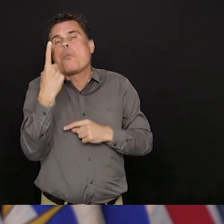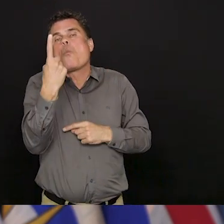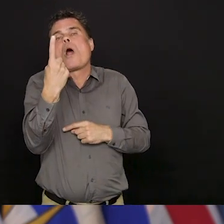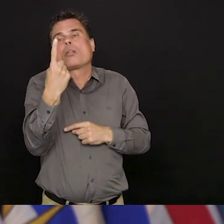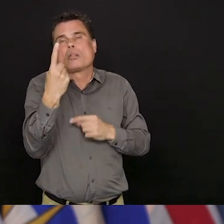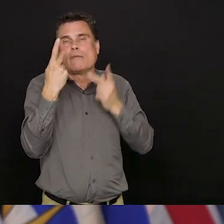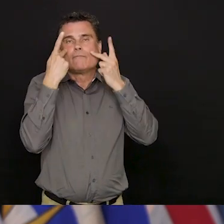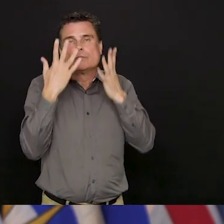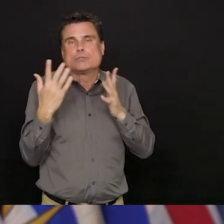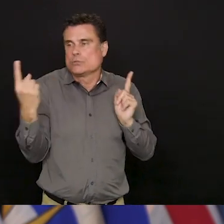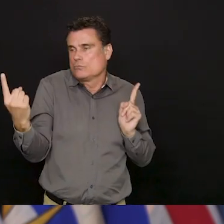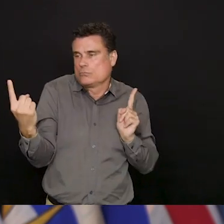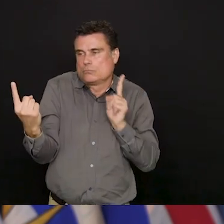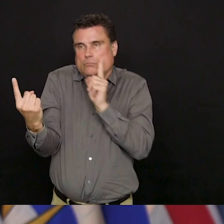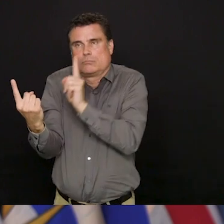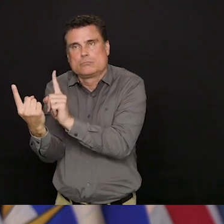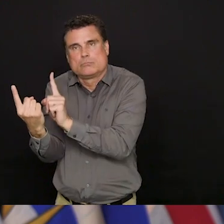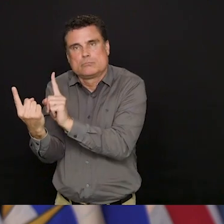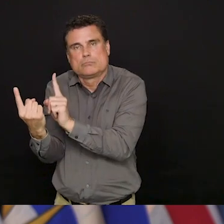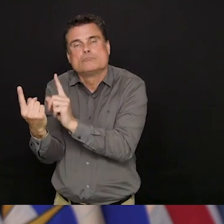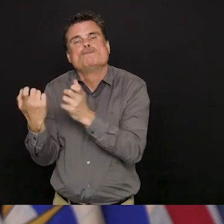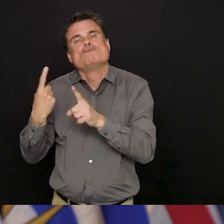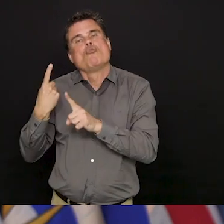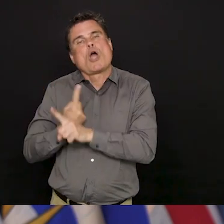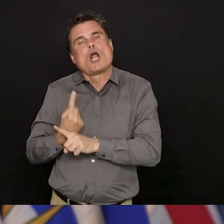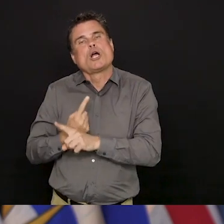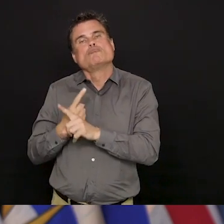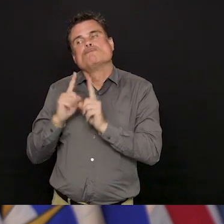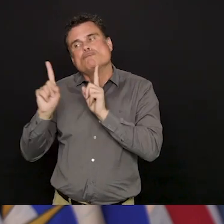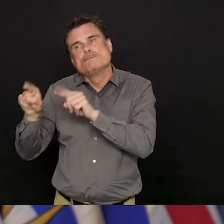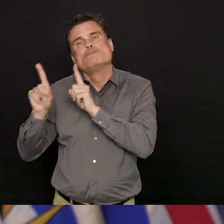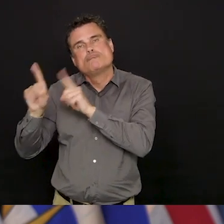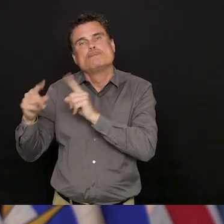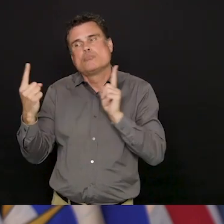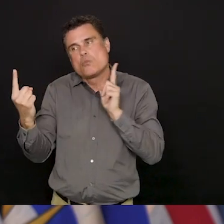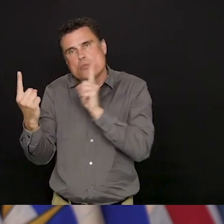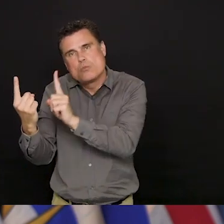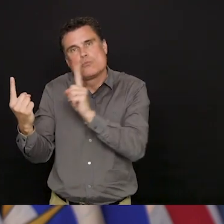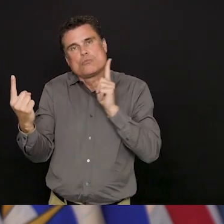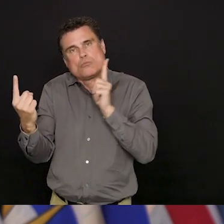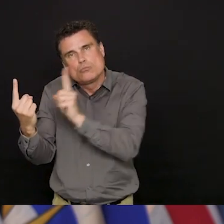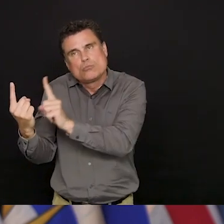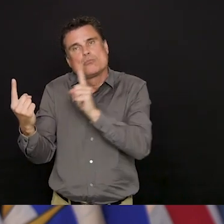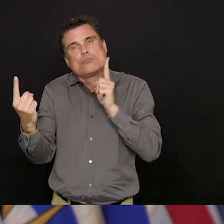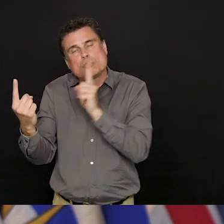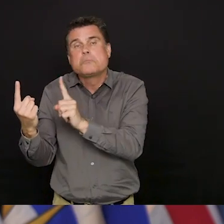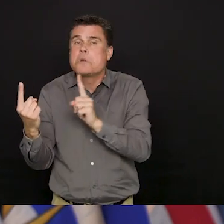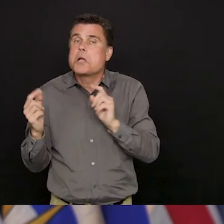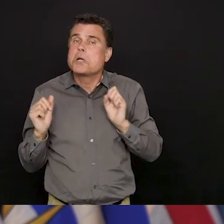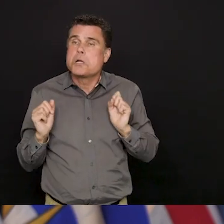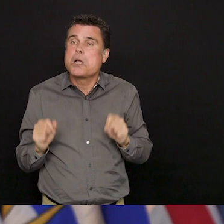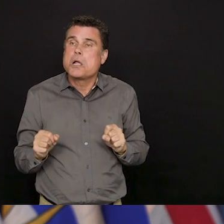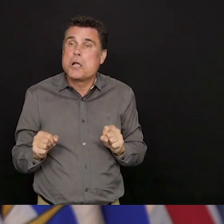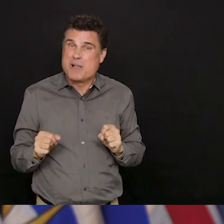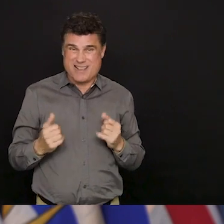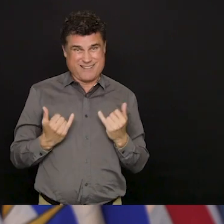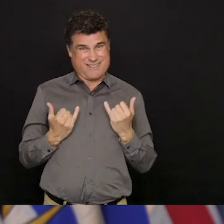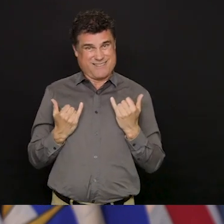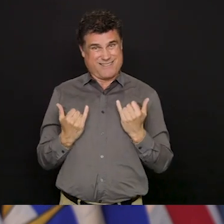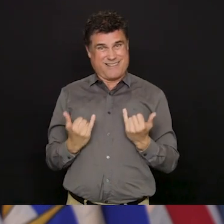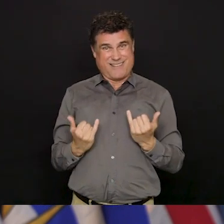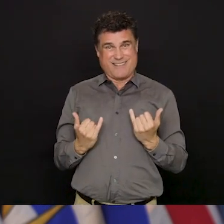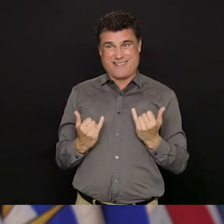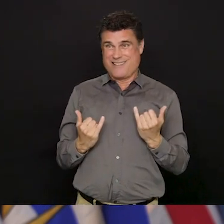of COVID-19. Because of the infection prevention and control risk. And so I know